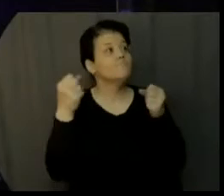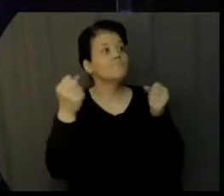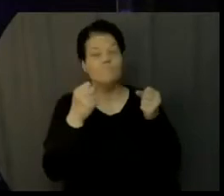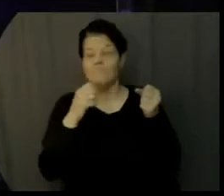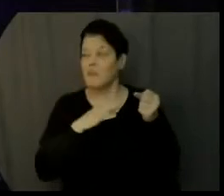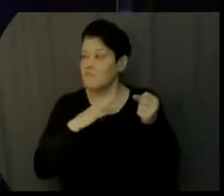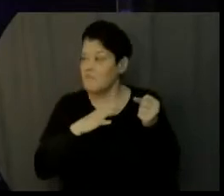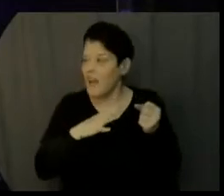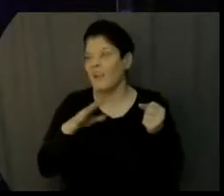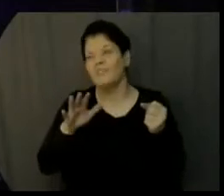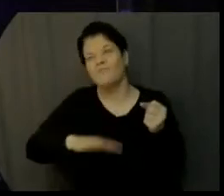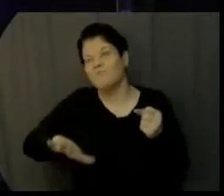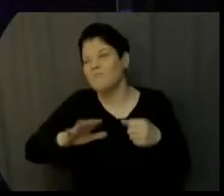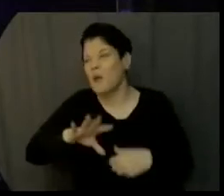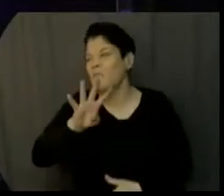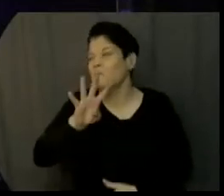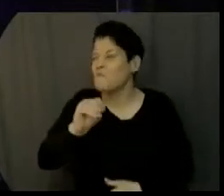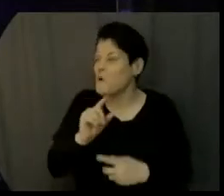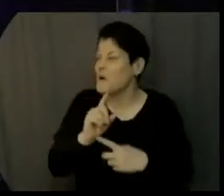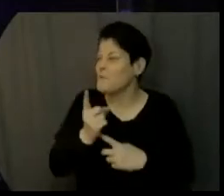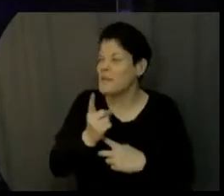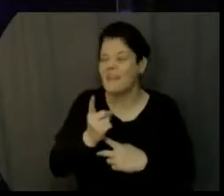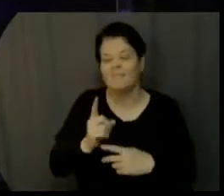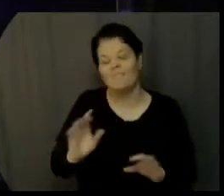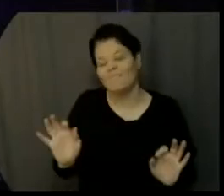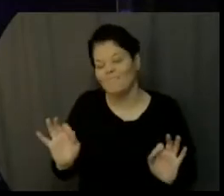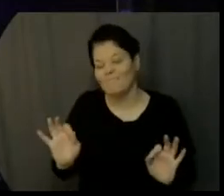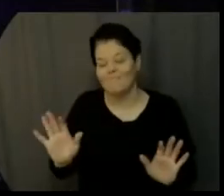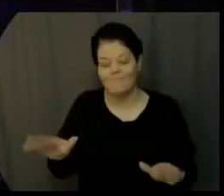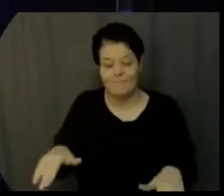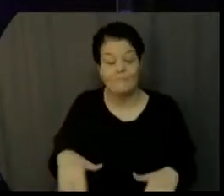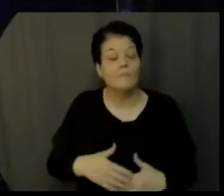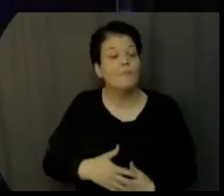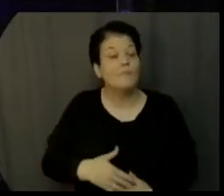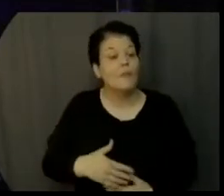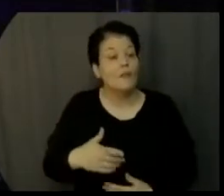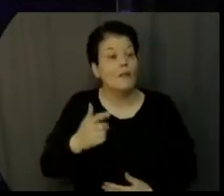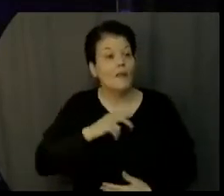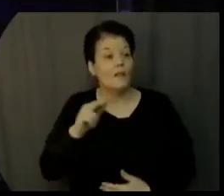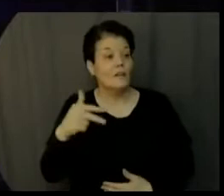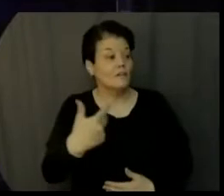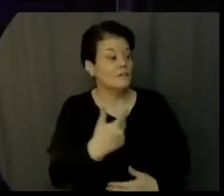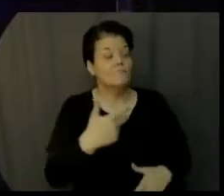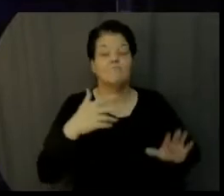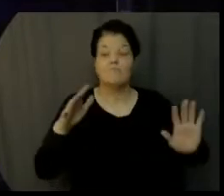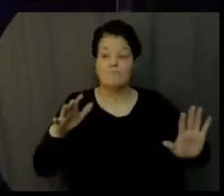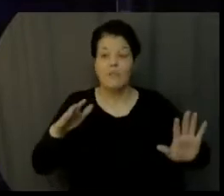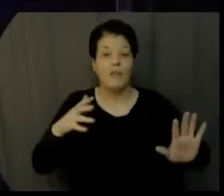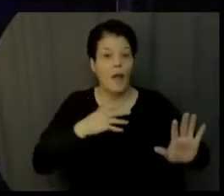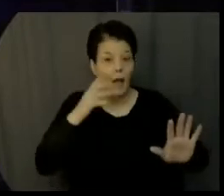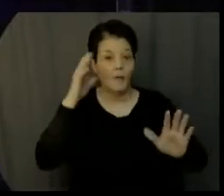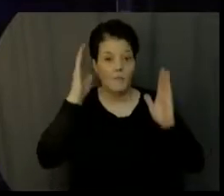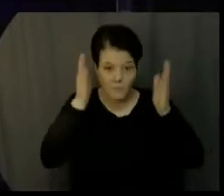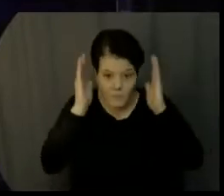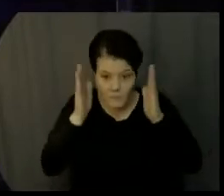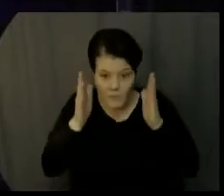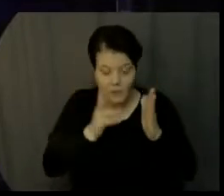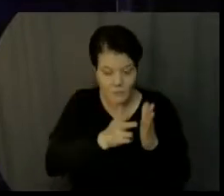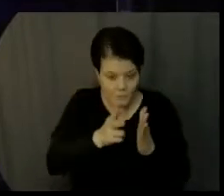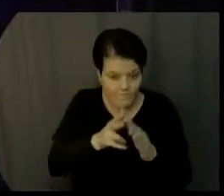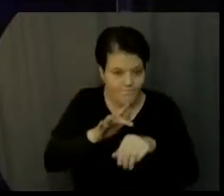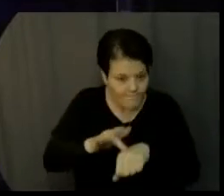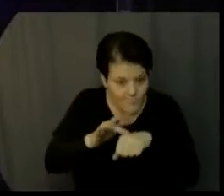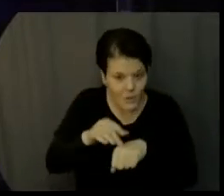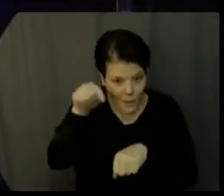40 minutes of my time. It's not a big deal. I get spun around. I start cruising. I'm like, I'm not going to miss this turn. I'm not going to miss this turn. I can see it. I can